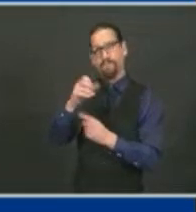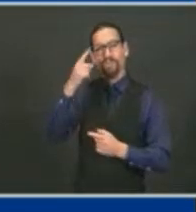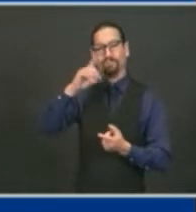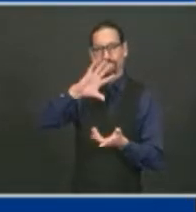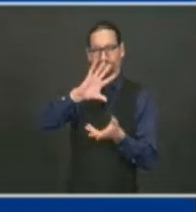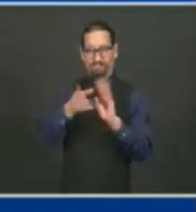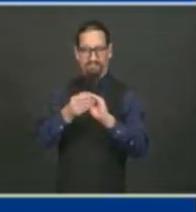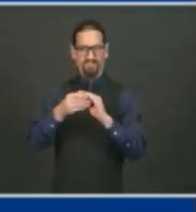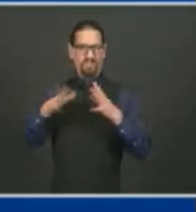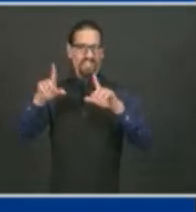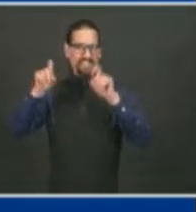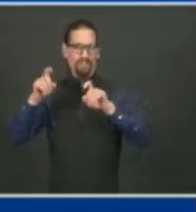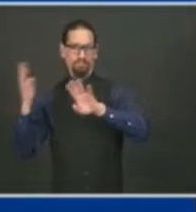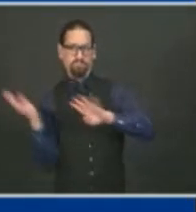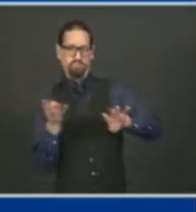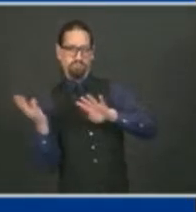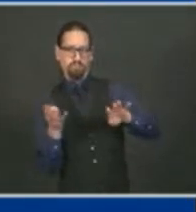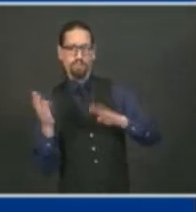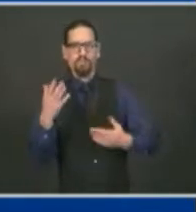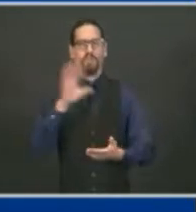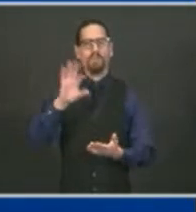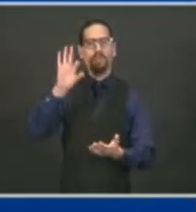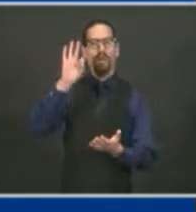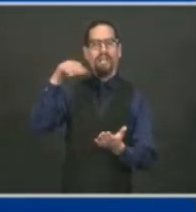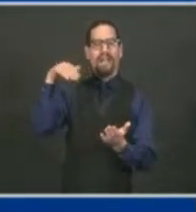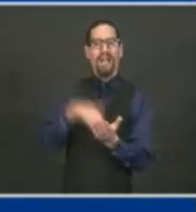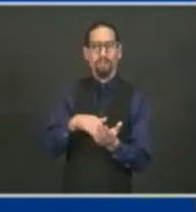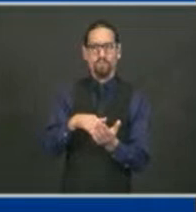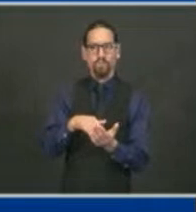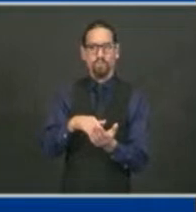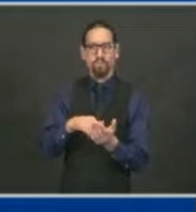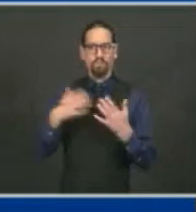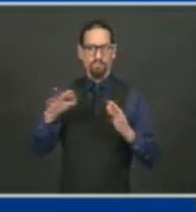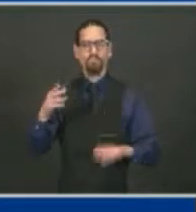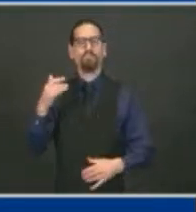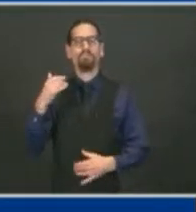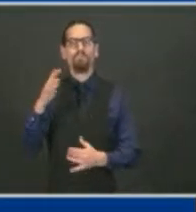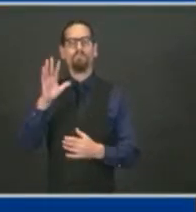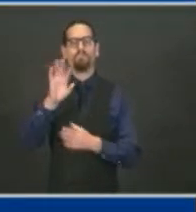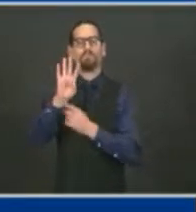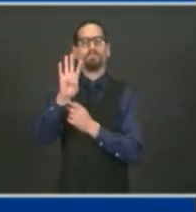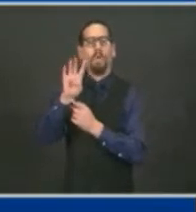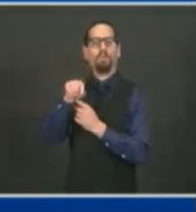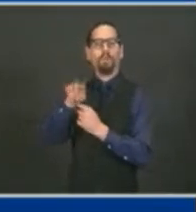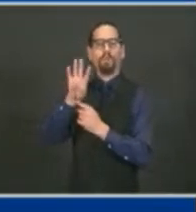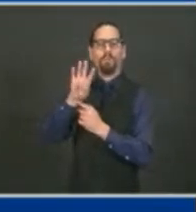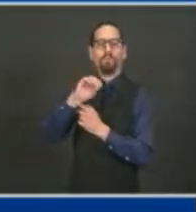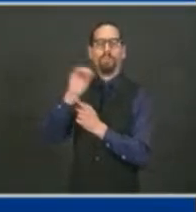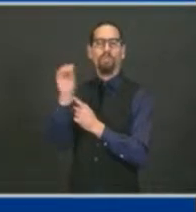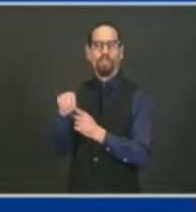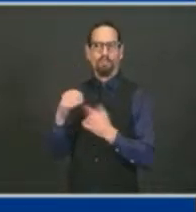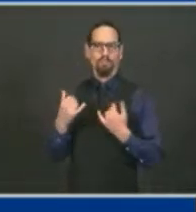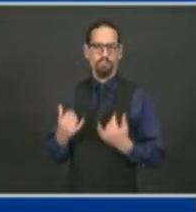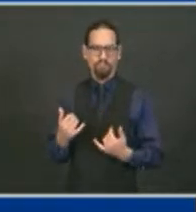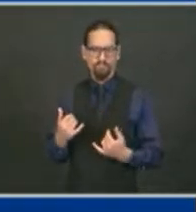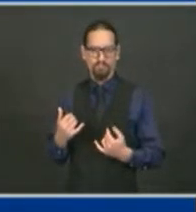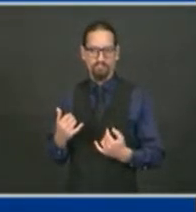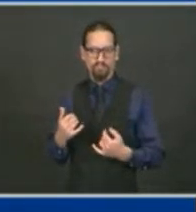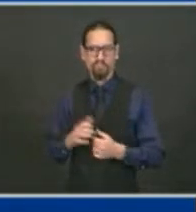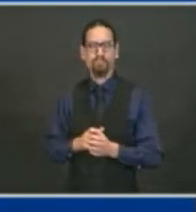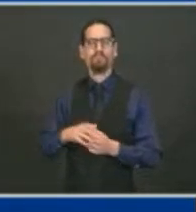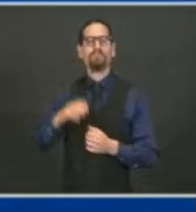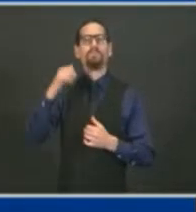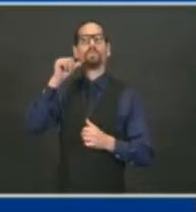of 4.4%. Obviously, the number of tests was down yesterday on account of the